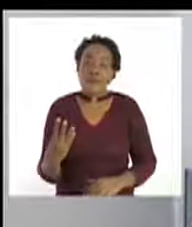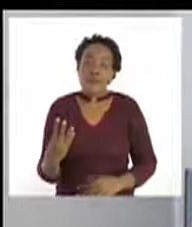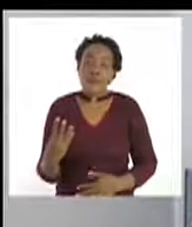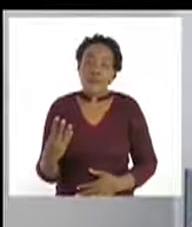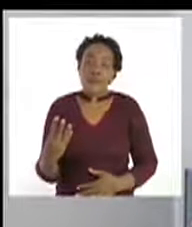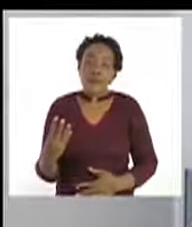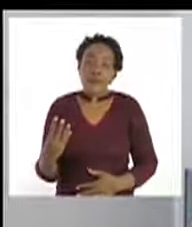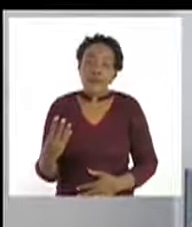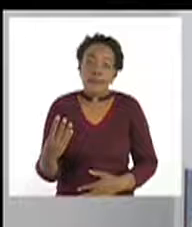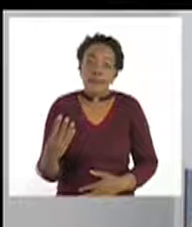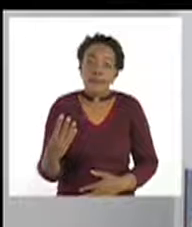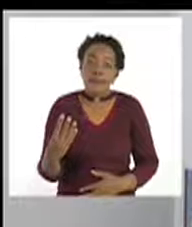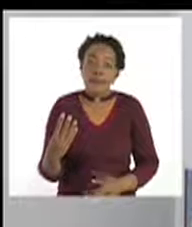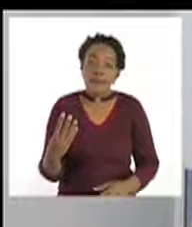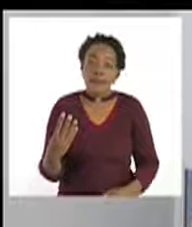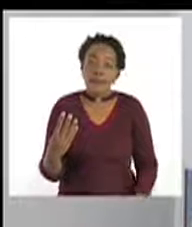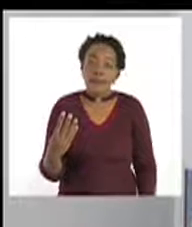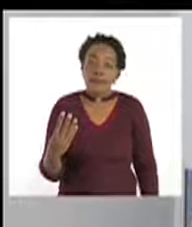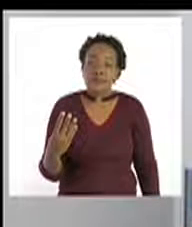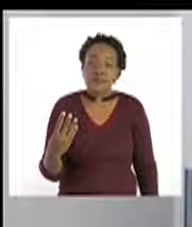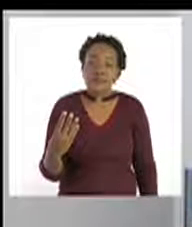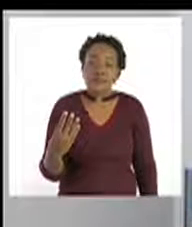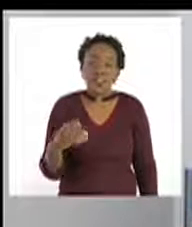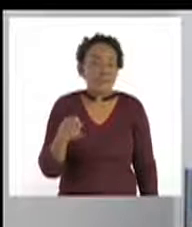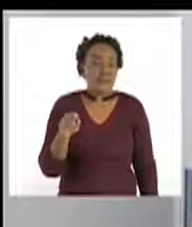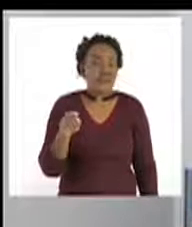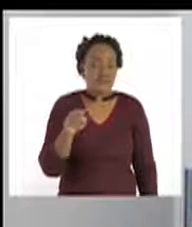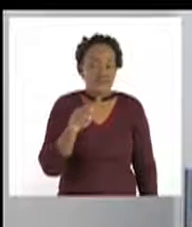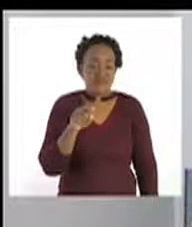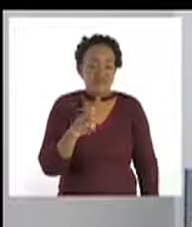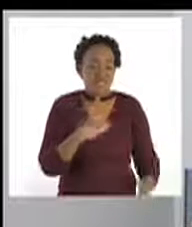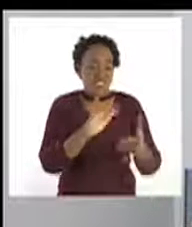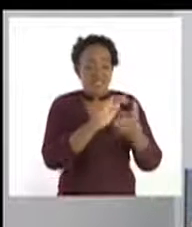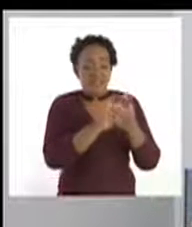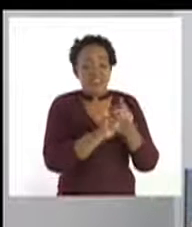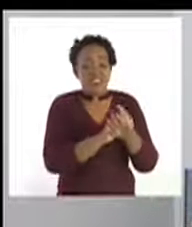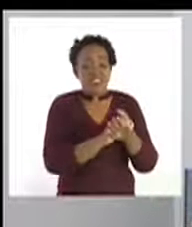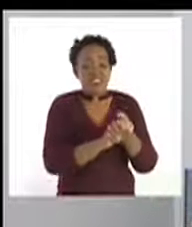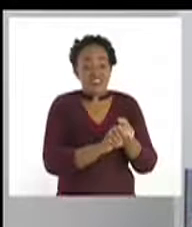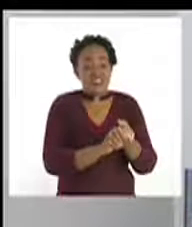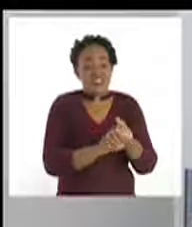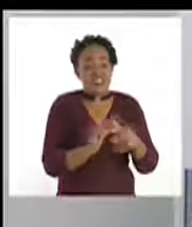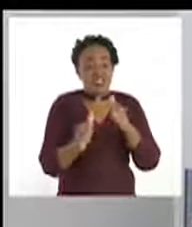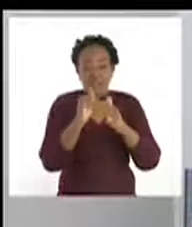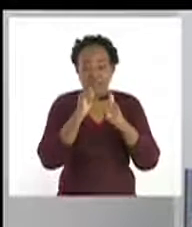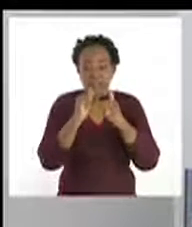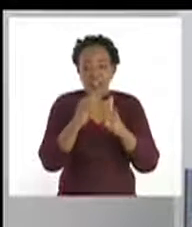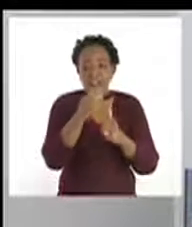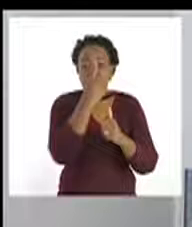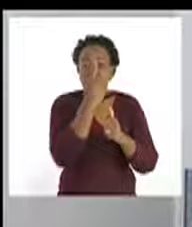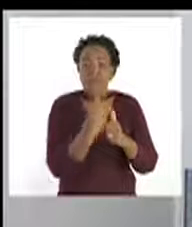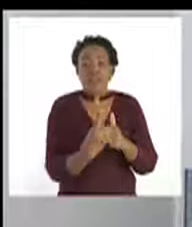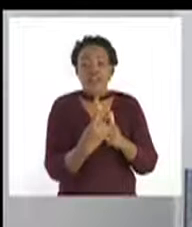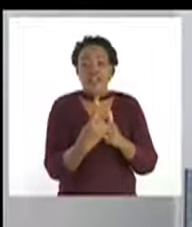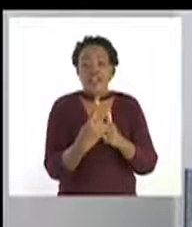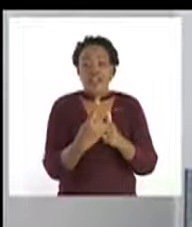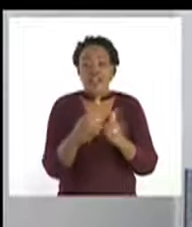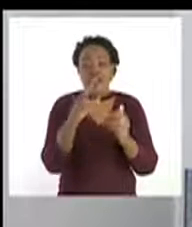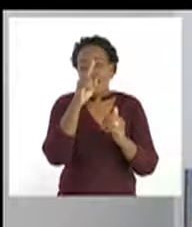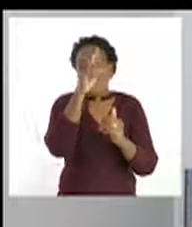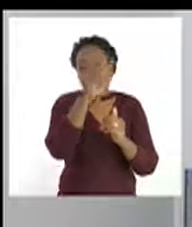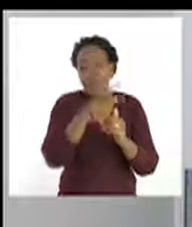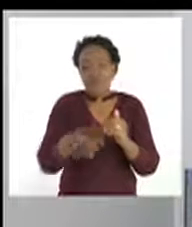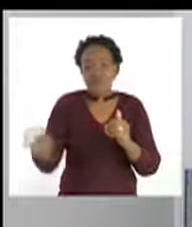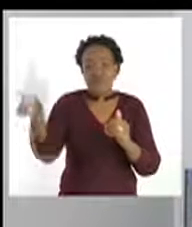Which means my friend here will eat 1 part. This 1 part out of